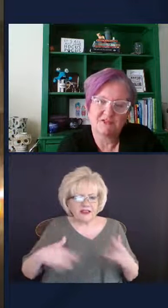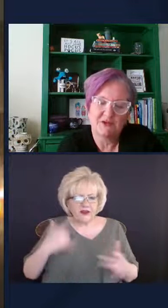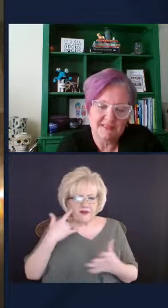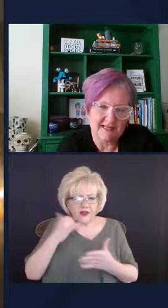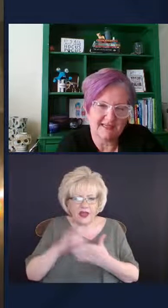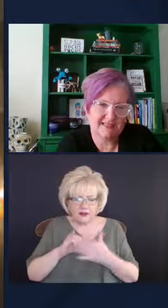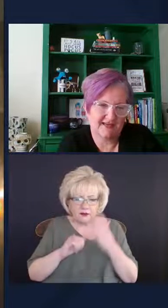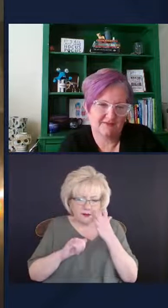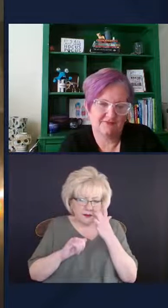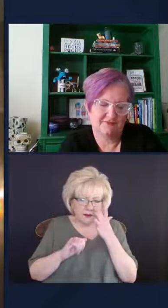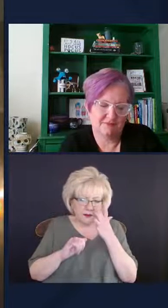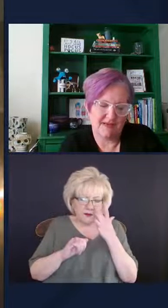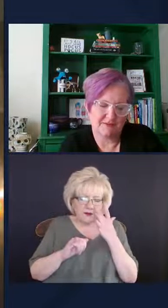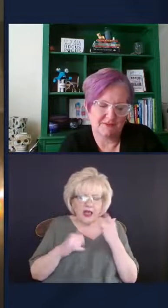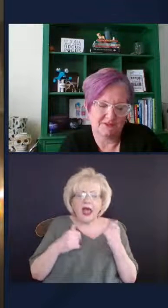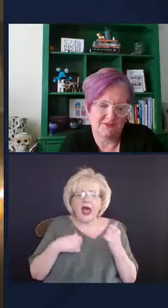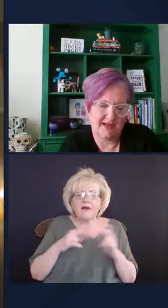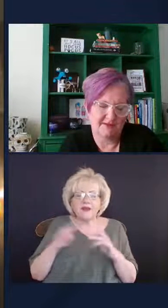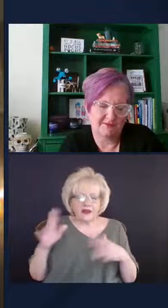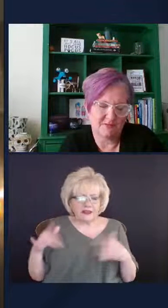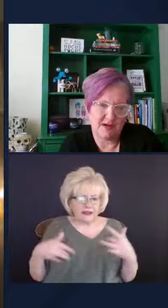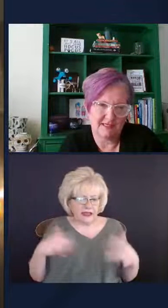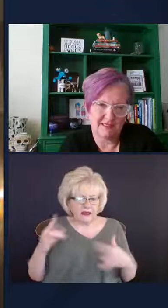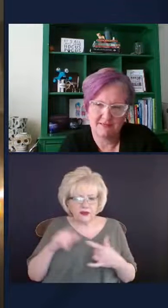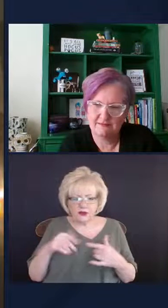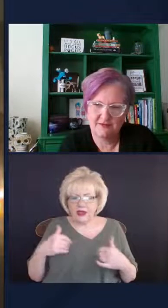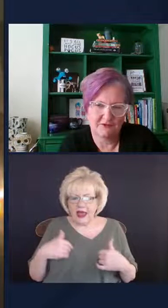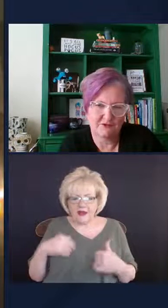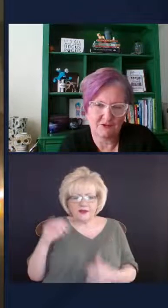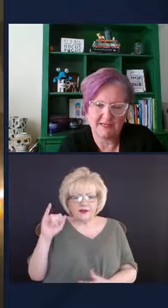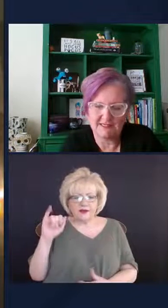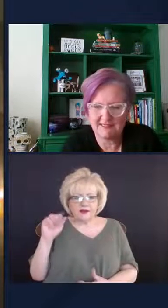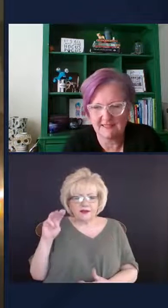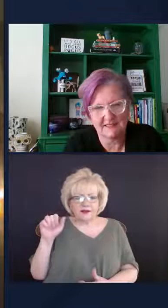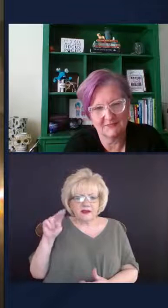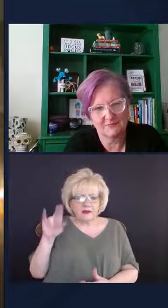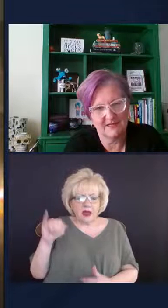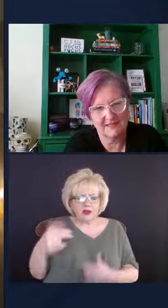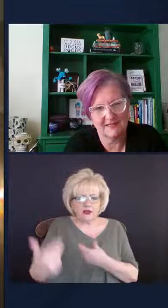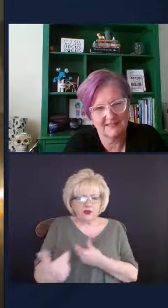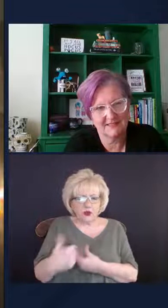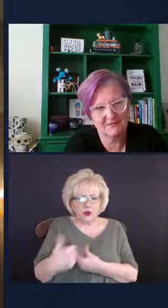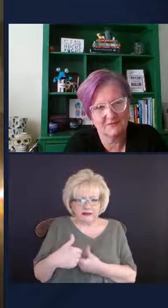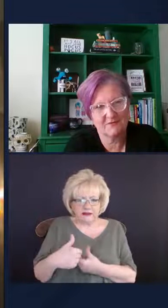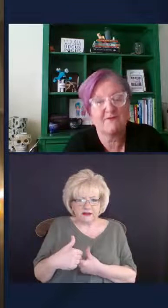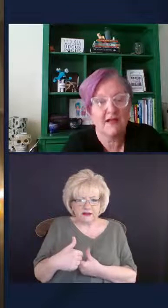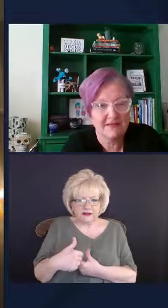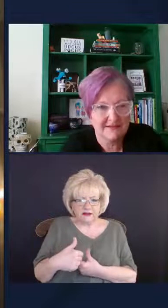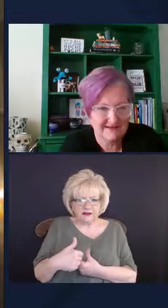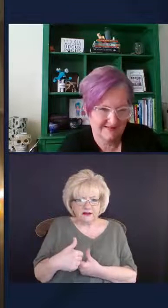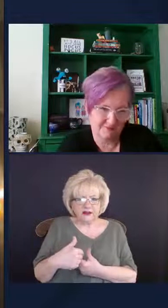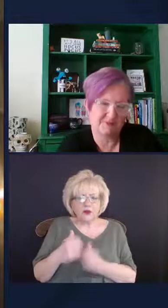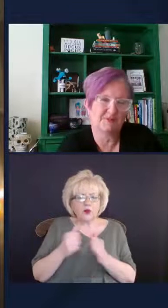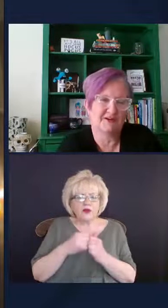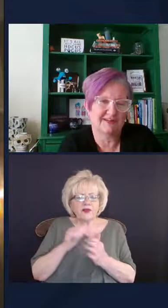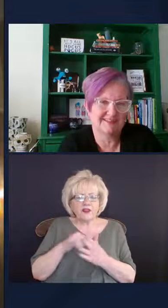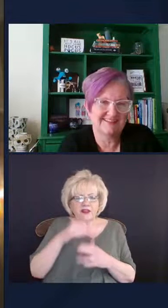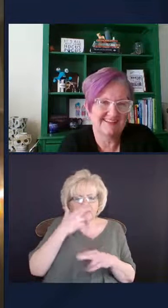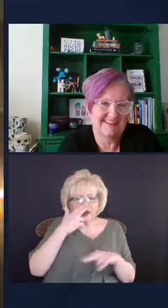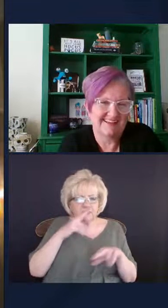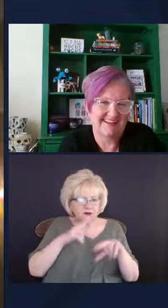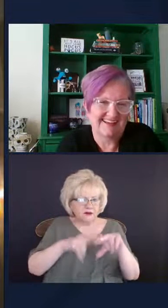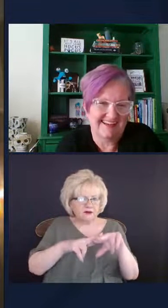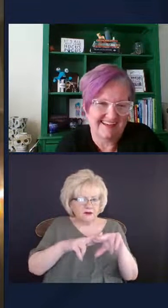yes, I'm so excited to be able to have Imani, join us in this fun that we put